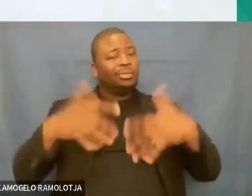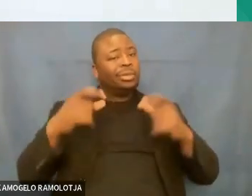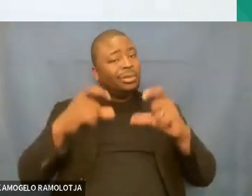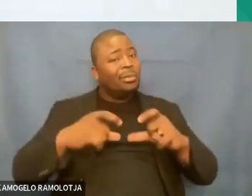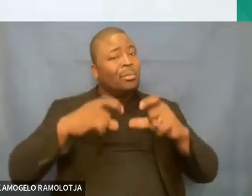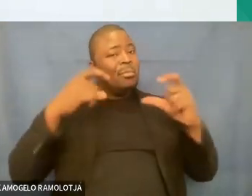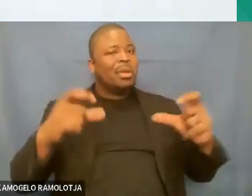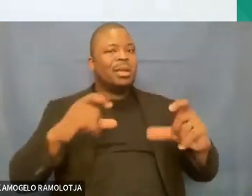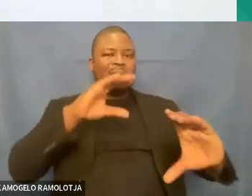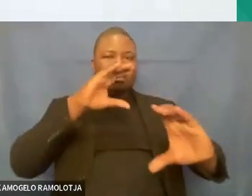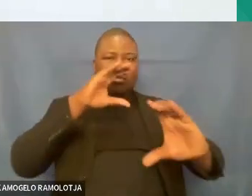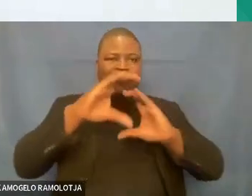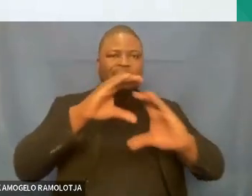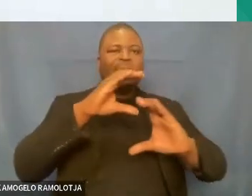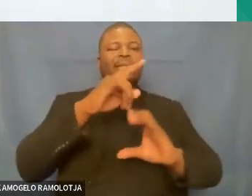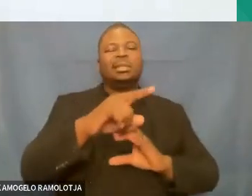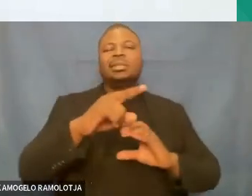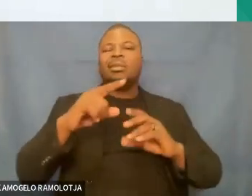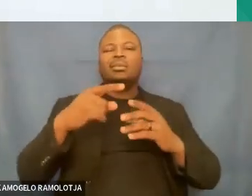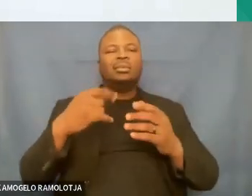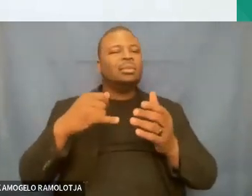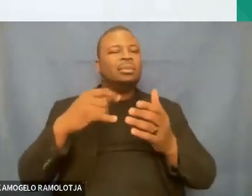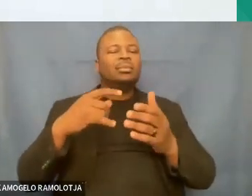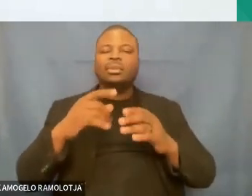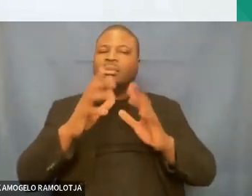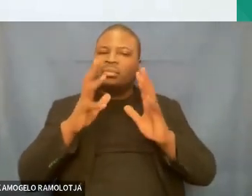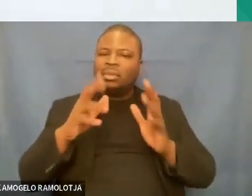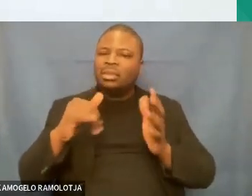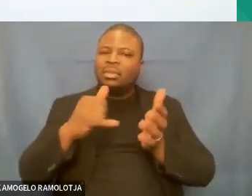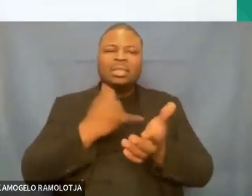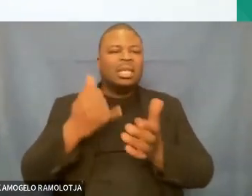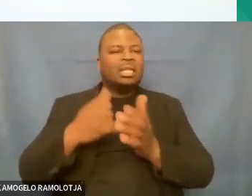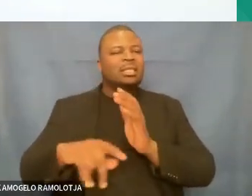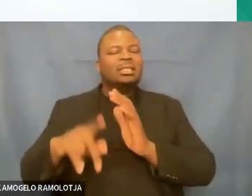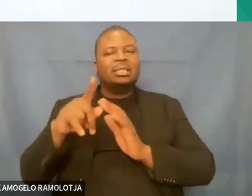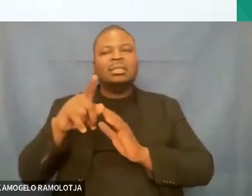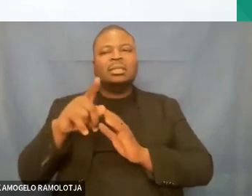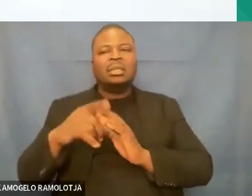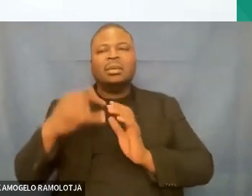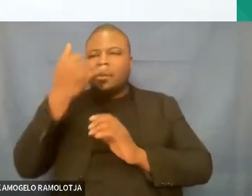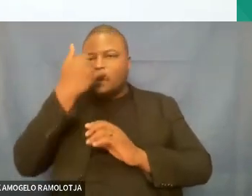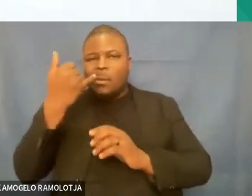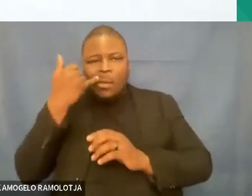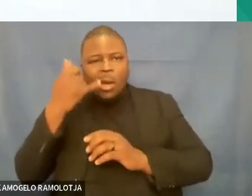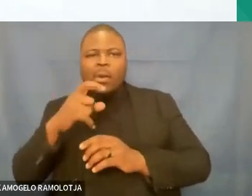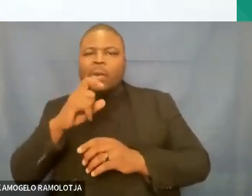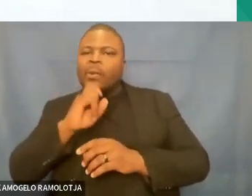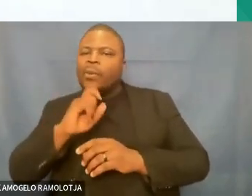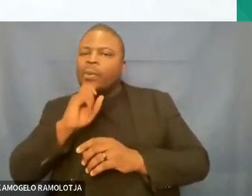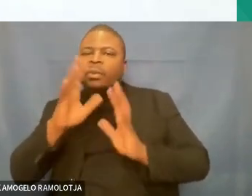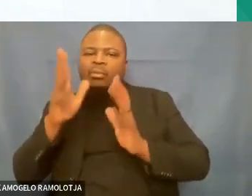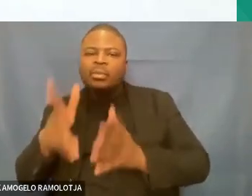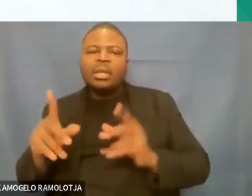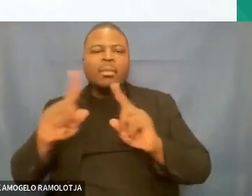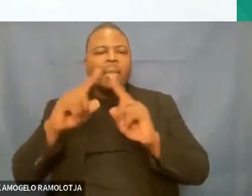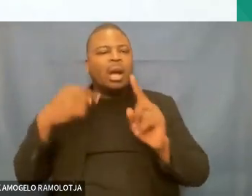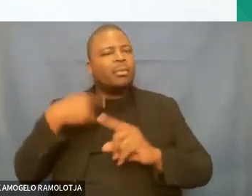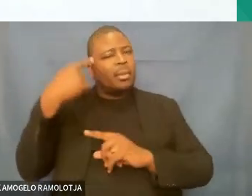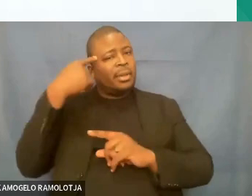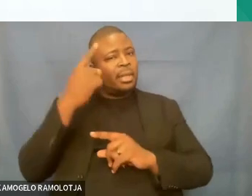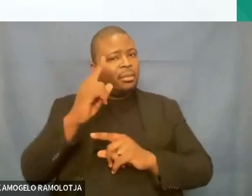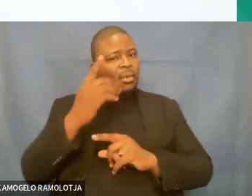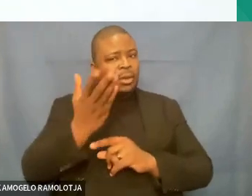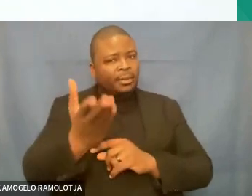than just policy brief around drug use for key populations. So what are your thoughts around that